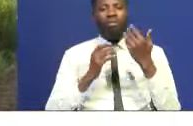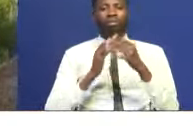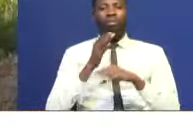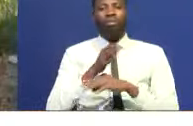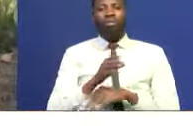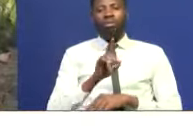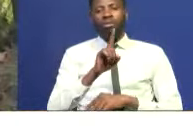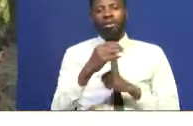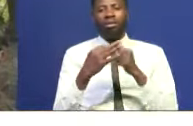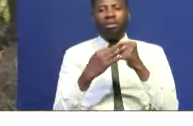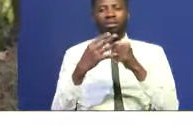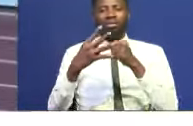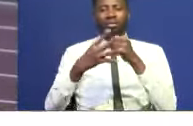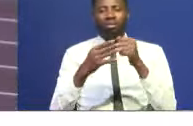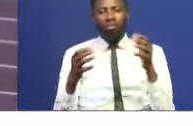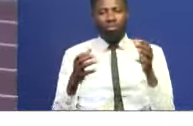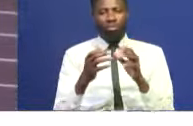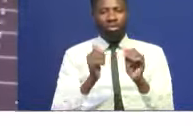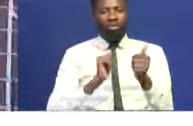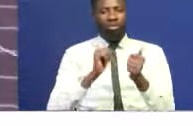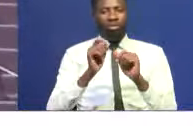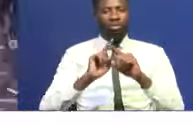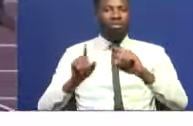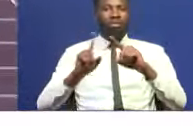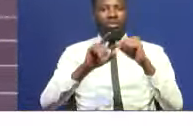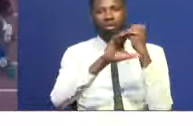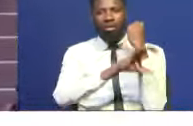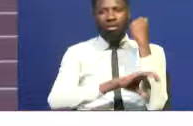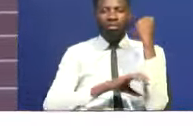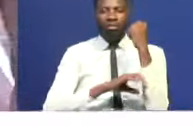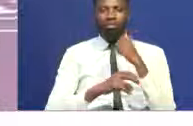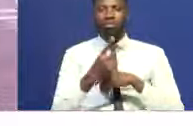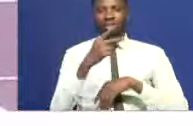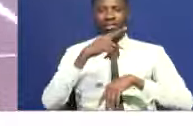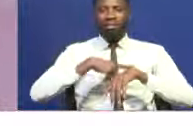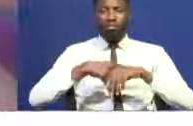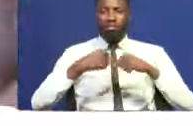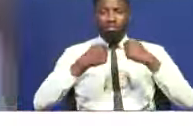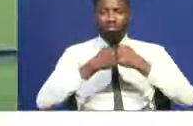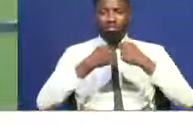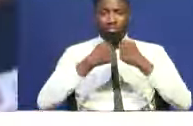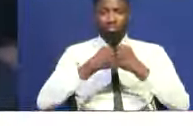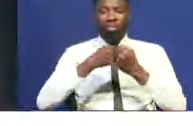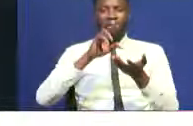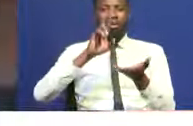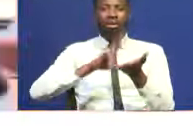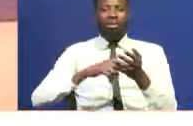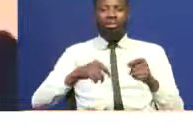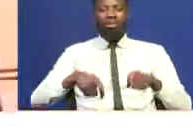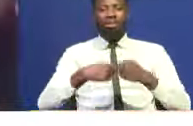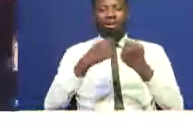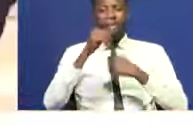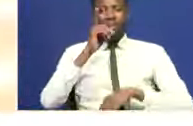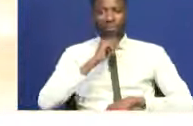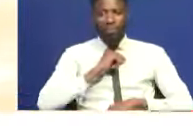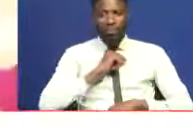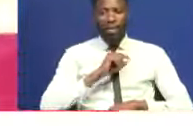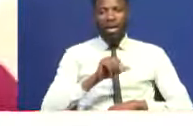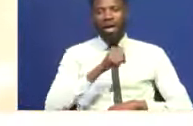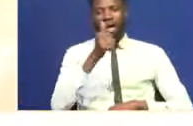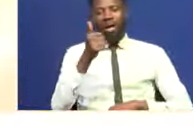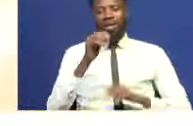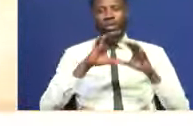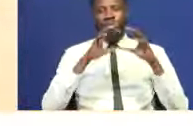189 athletes from different countries. 2 meetings records were shattered with 2 other world leads in the